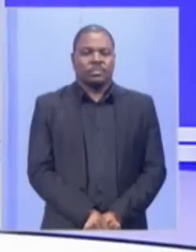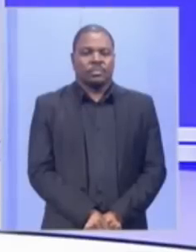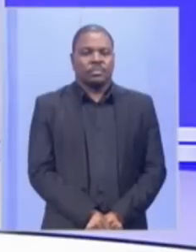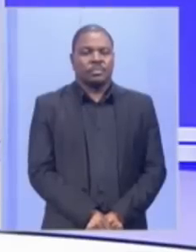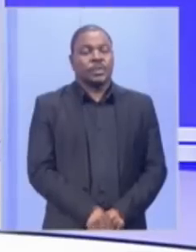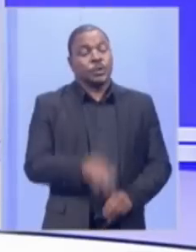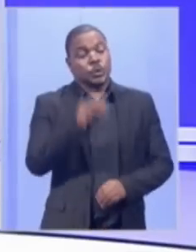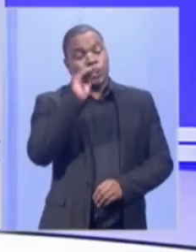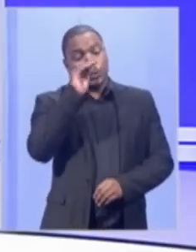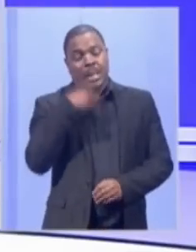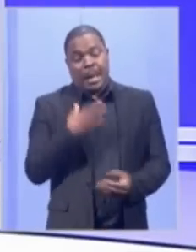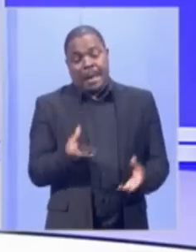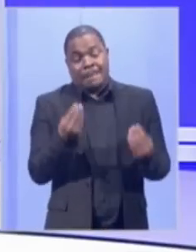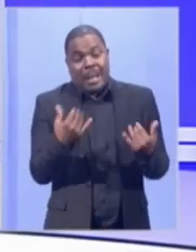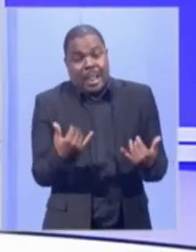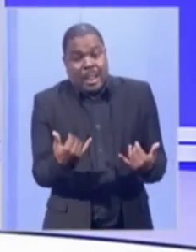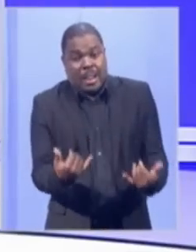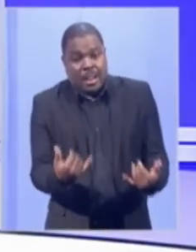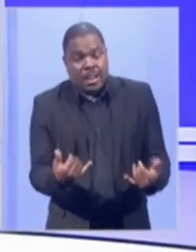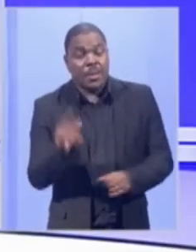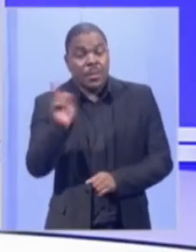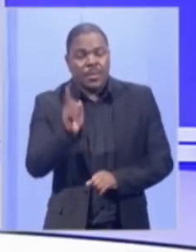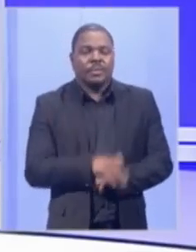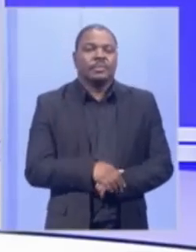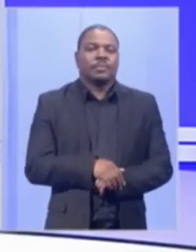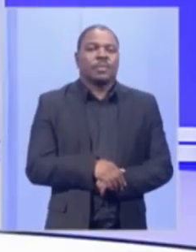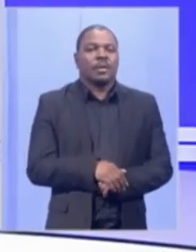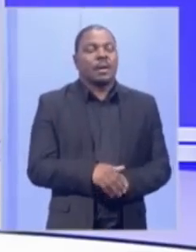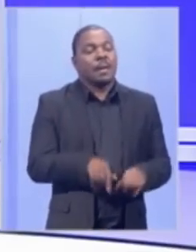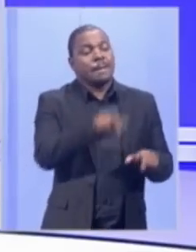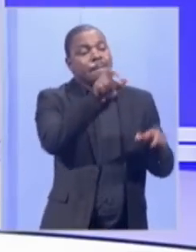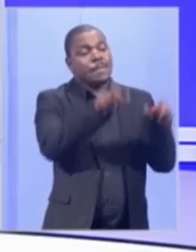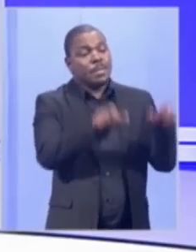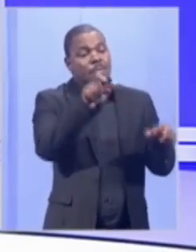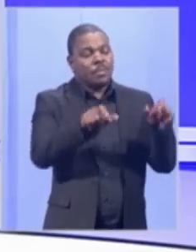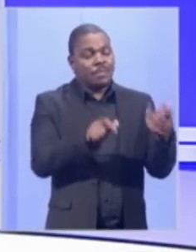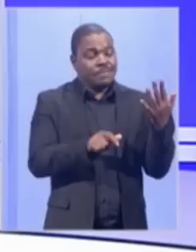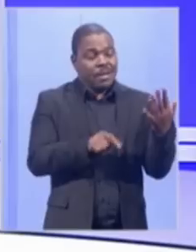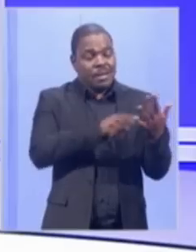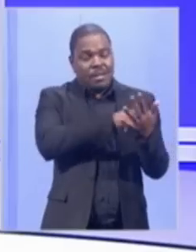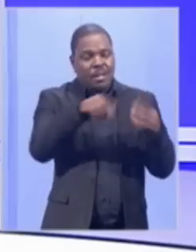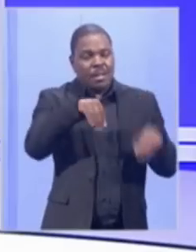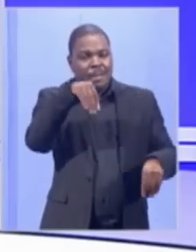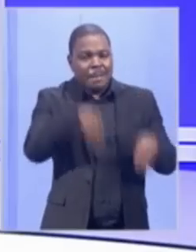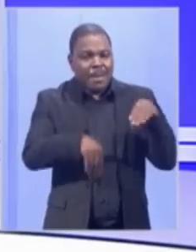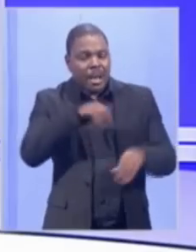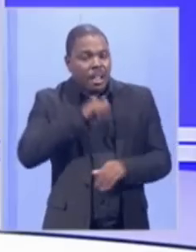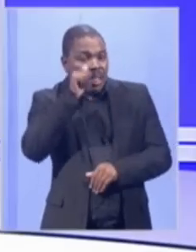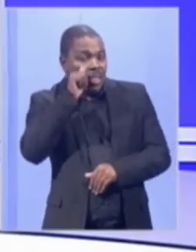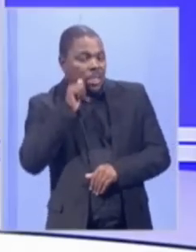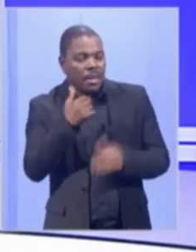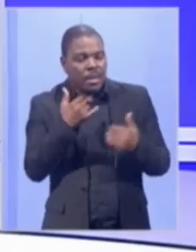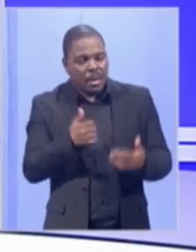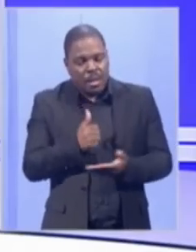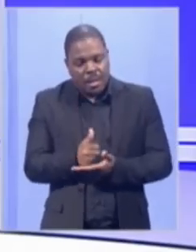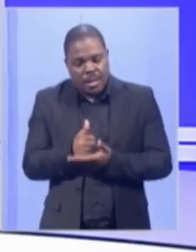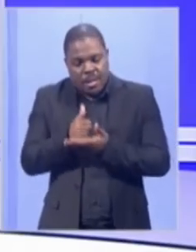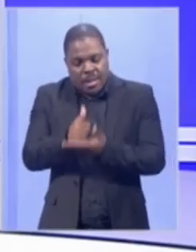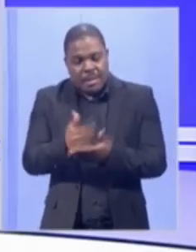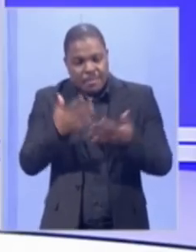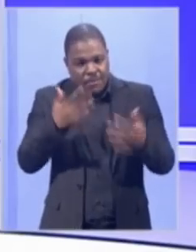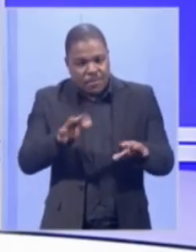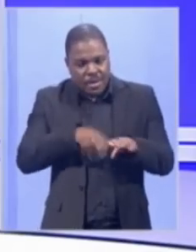Haele ditaba tseo re sa tswa di amohela ke tse hlalosang hore barafi ba bahlano ba seng molaong ba ntshitswe mpeng ya